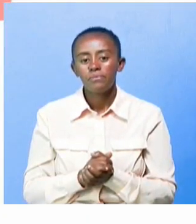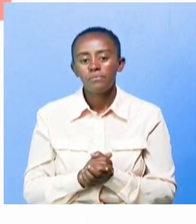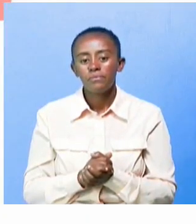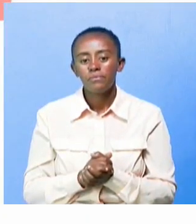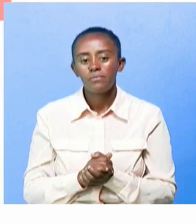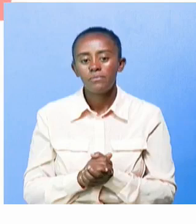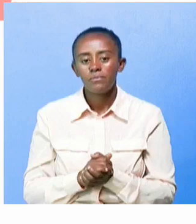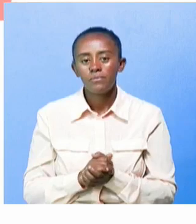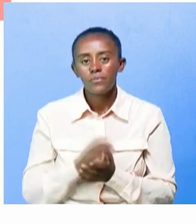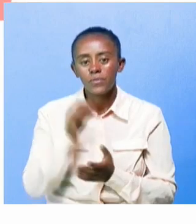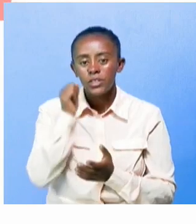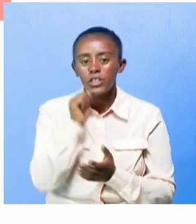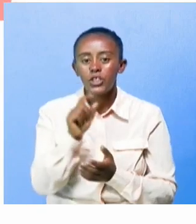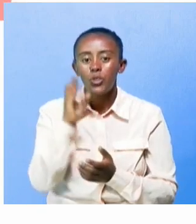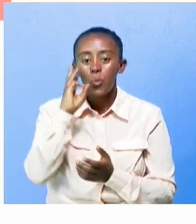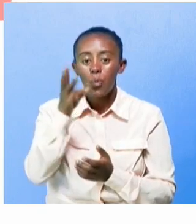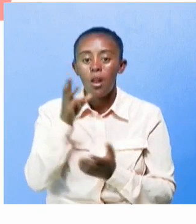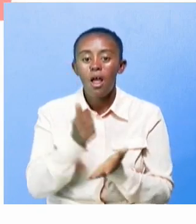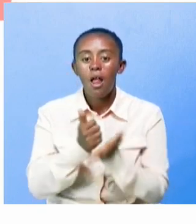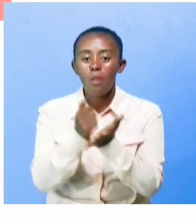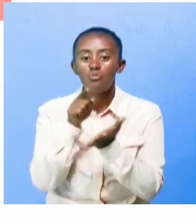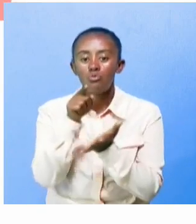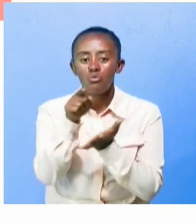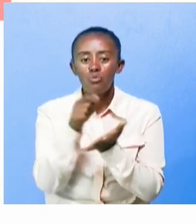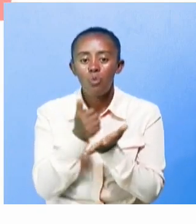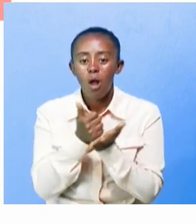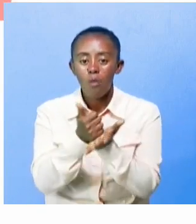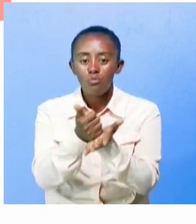she will help you